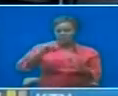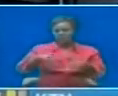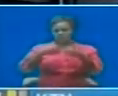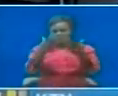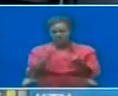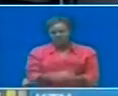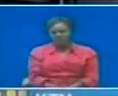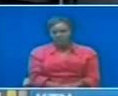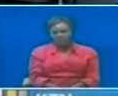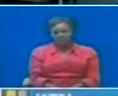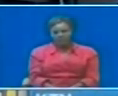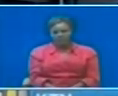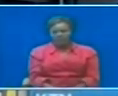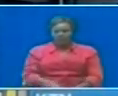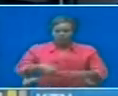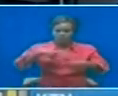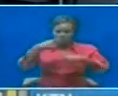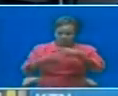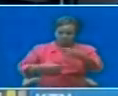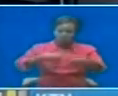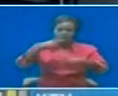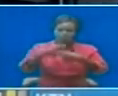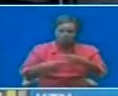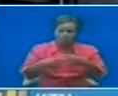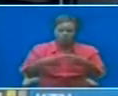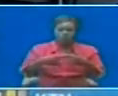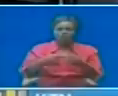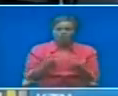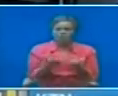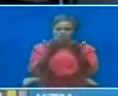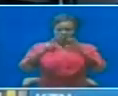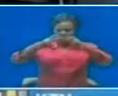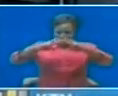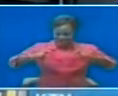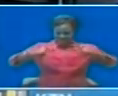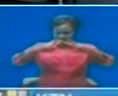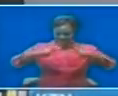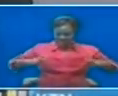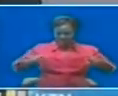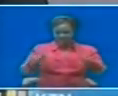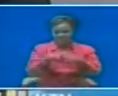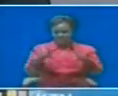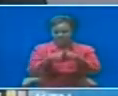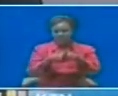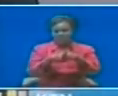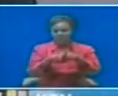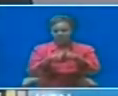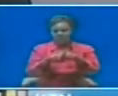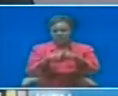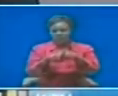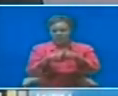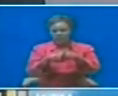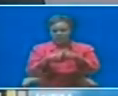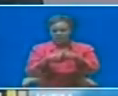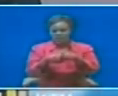You keep on improving, keep on researching. Mm-hmm. And the issue you talked about, the issue of